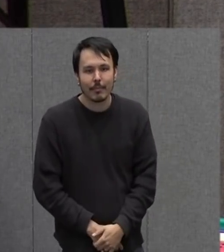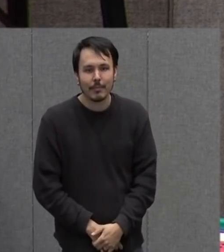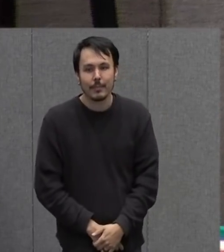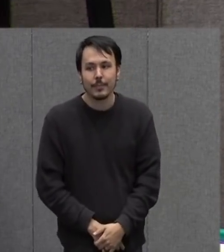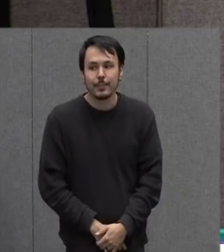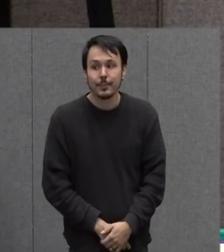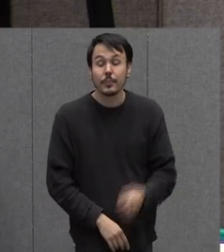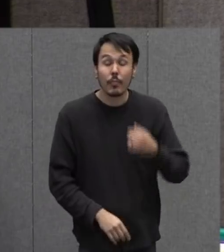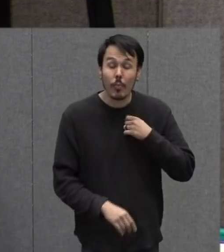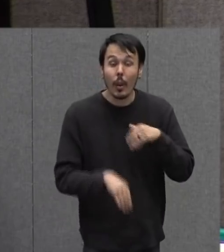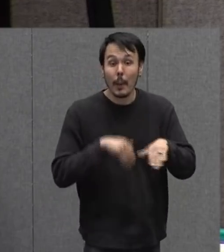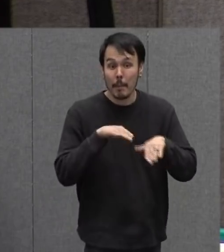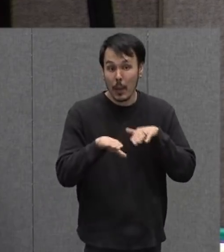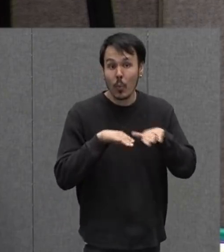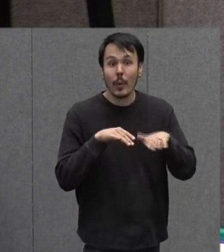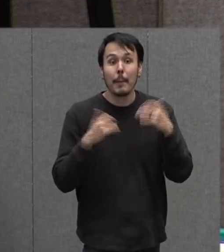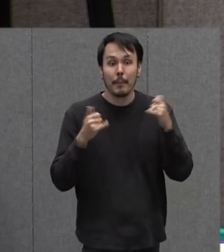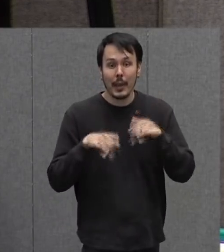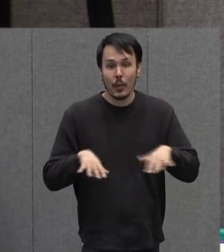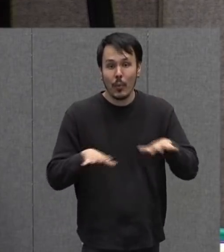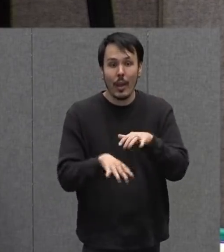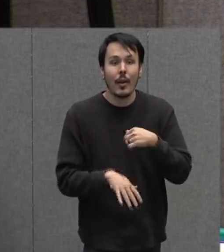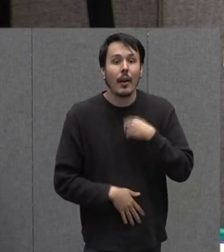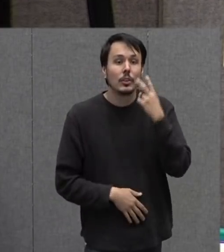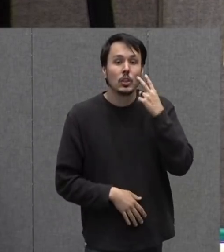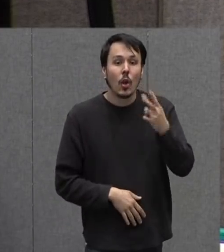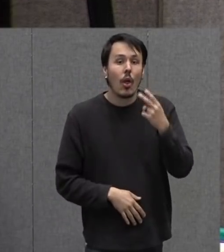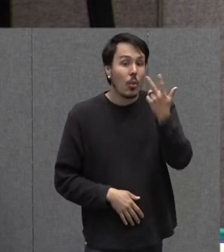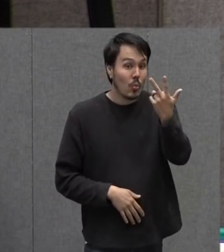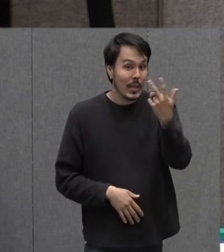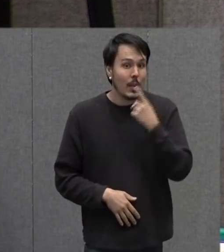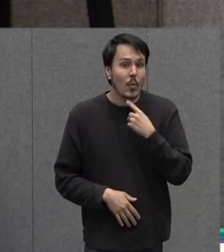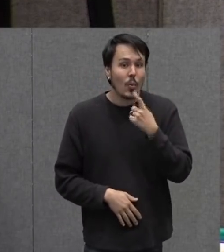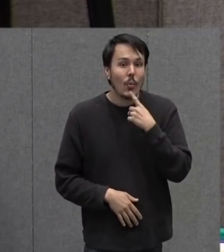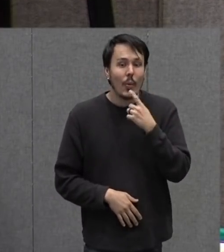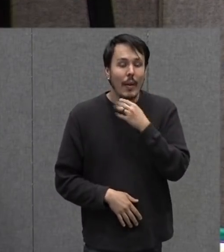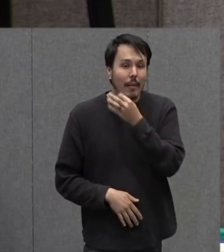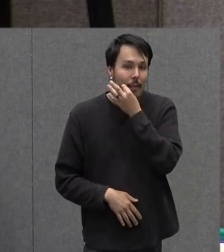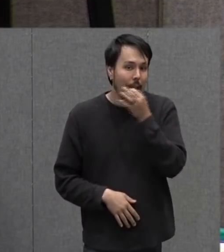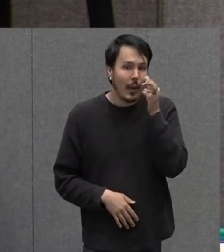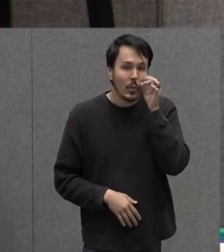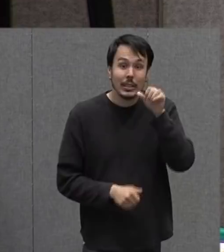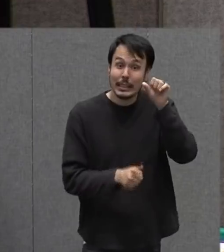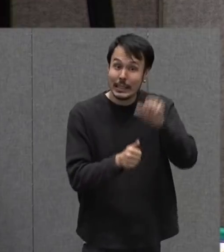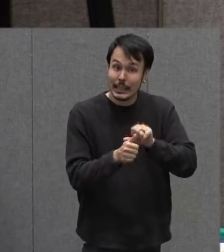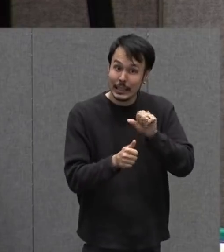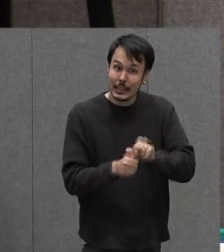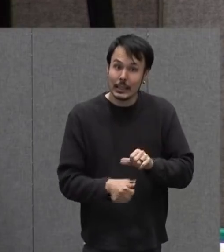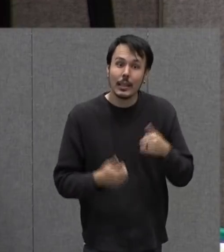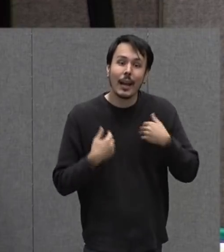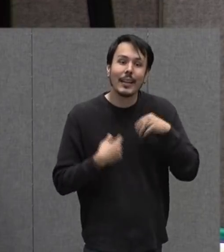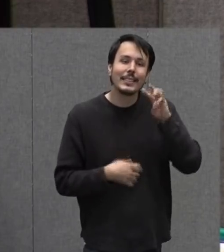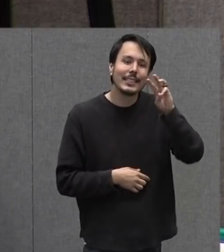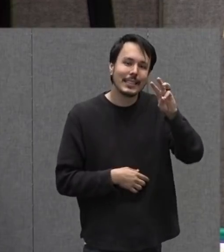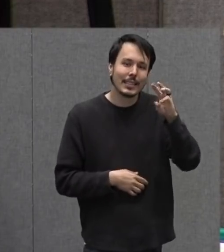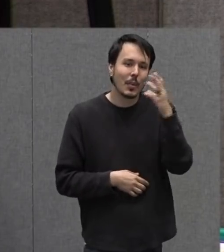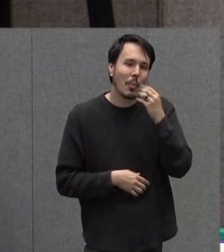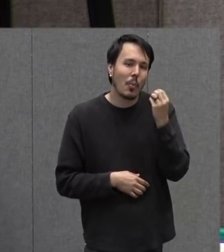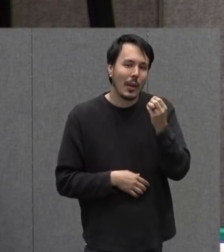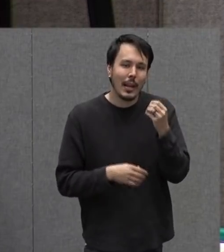On my way to the playground, I saw 3 red flowers. Each flower had 6 pretty